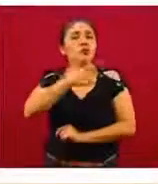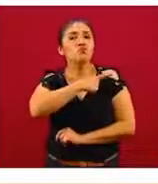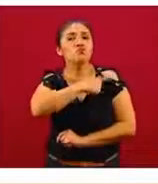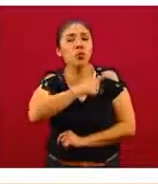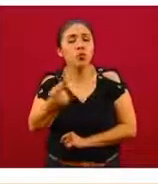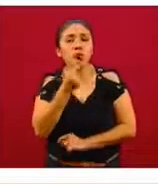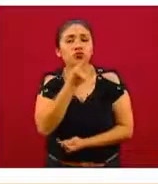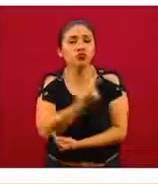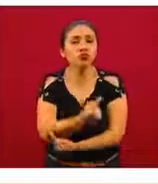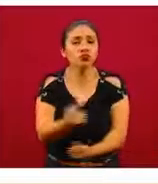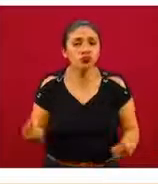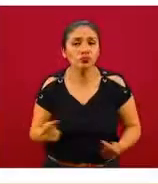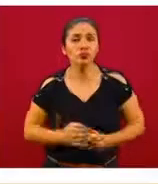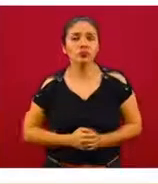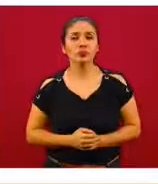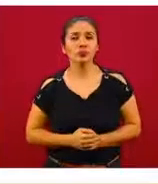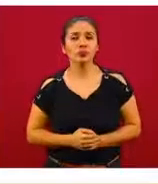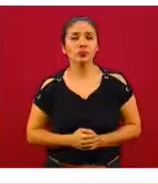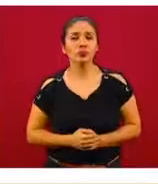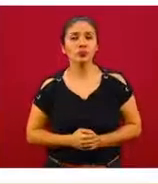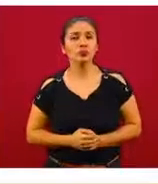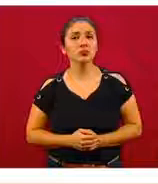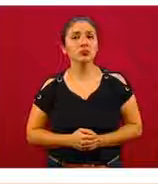One is childhood poverty,